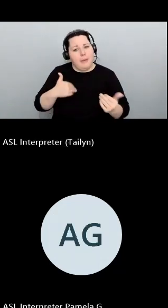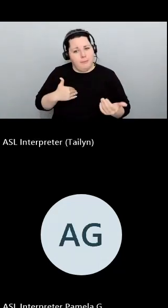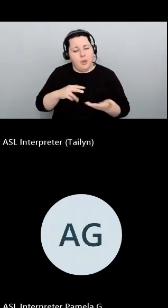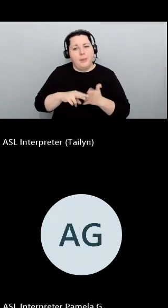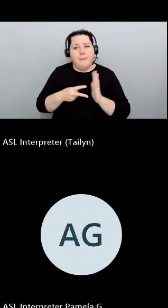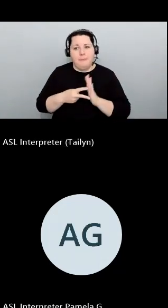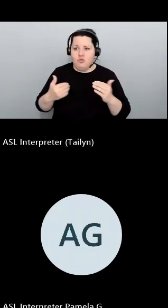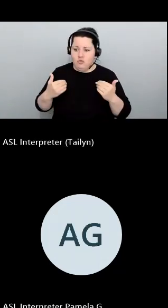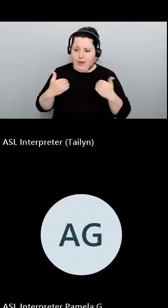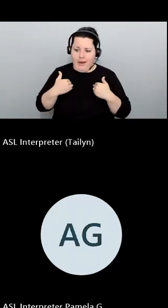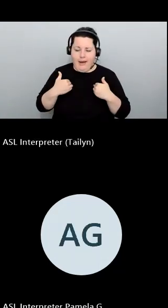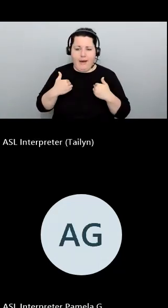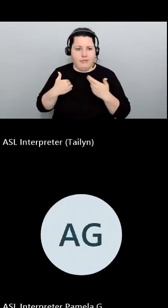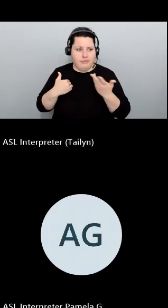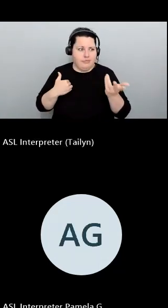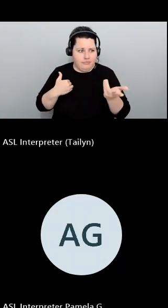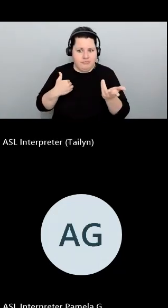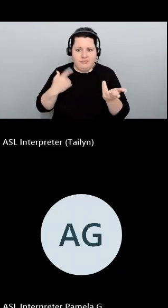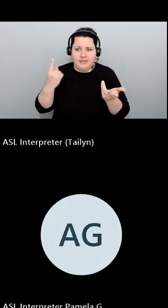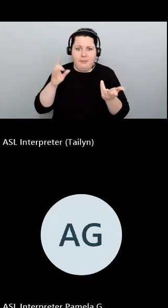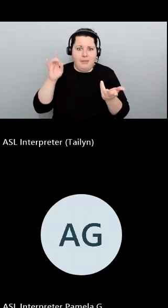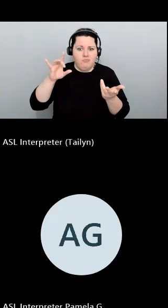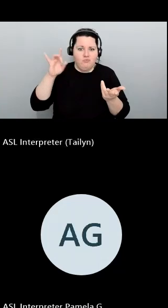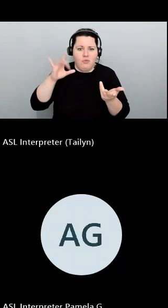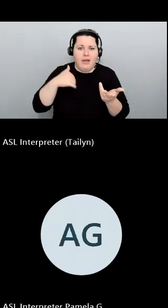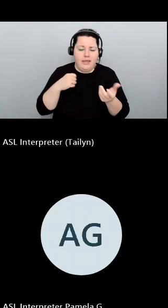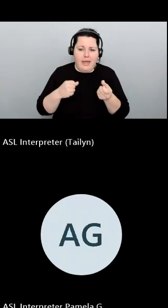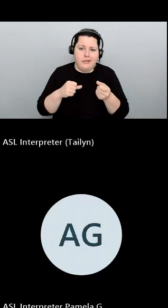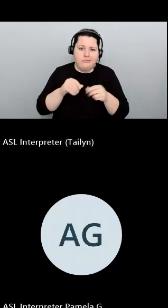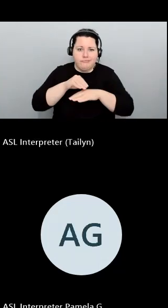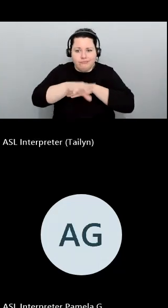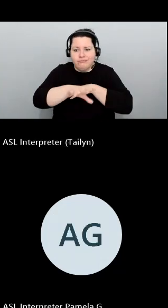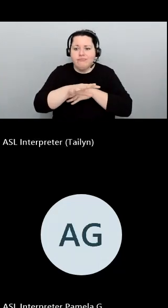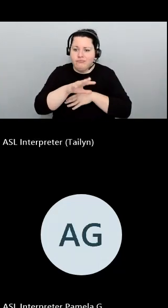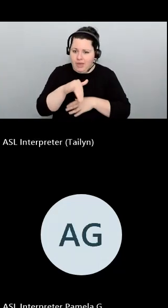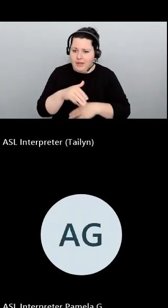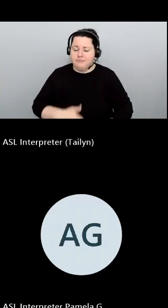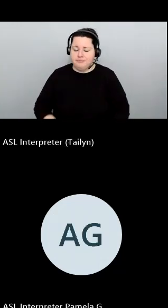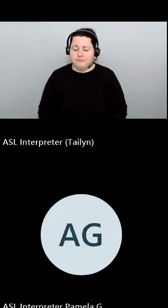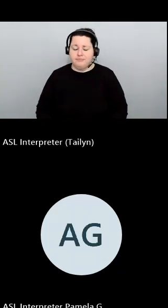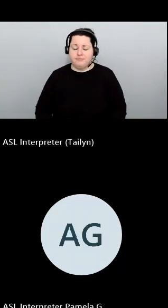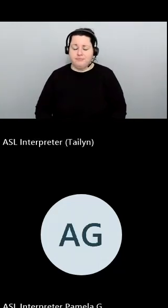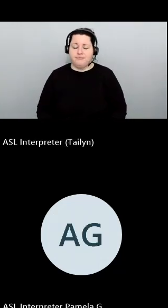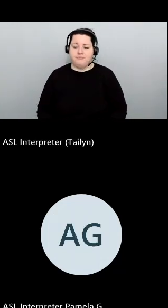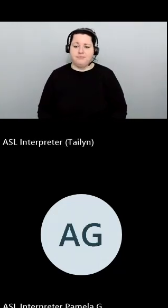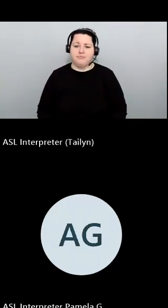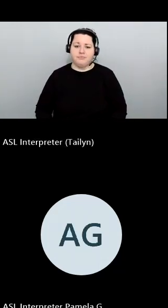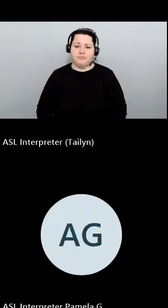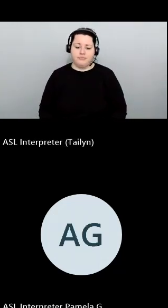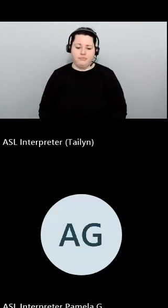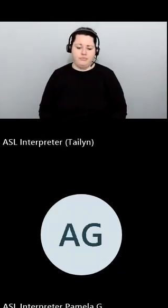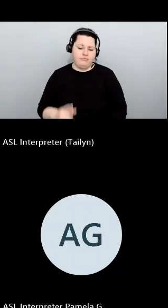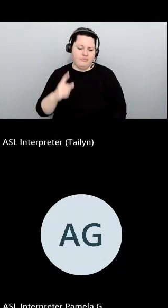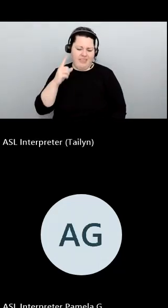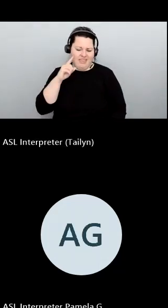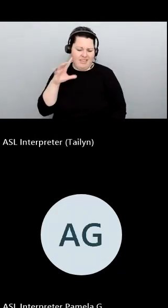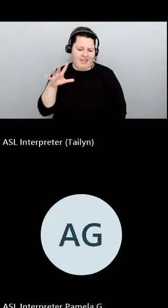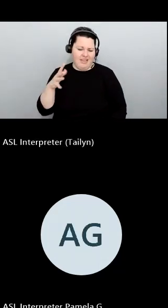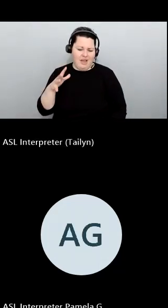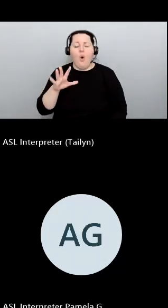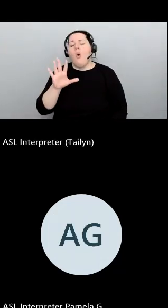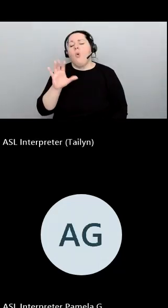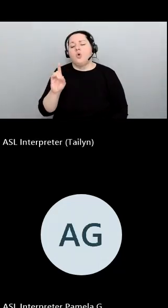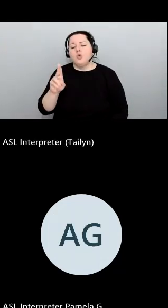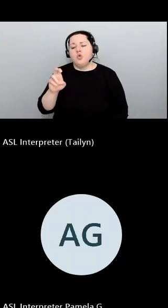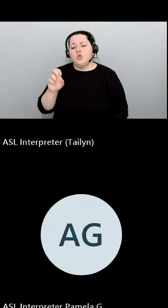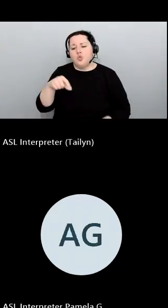that platform, and that can be molded. I think I already kind of went over, dues.